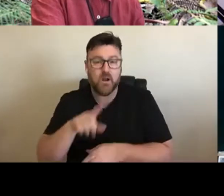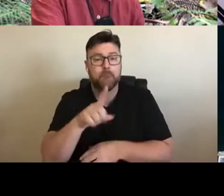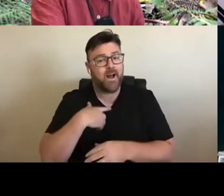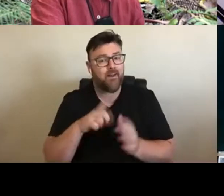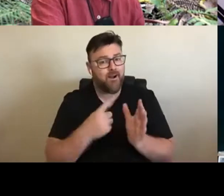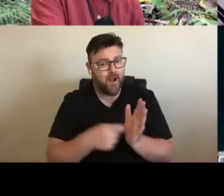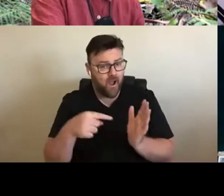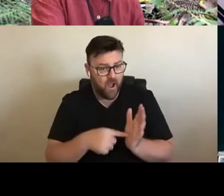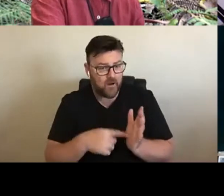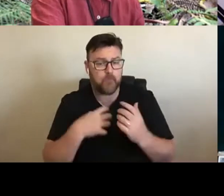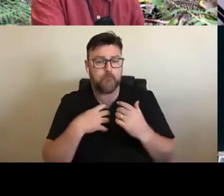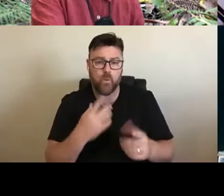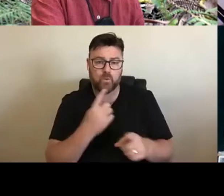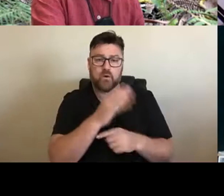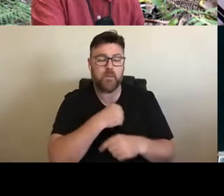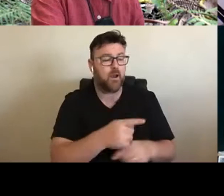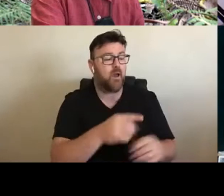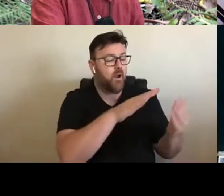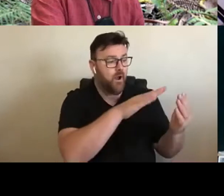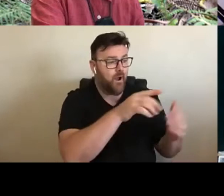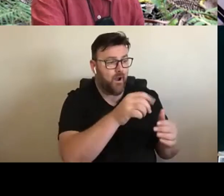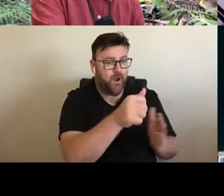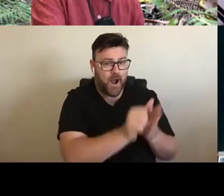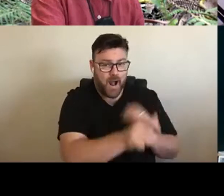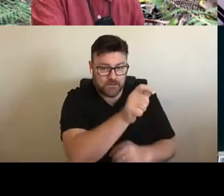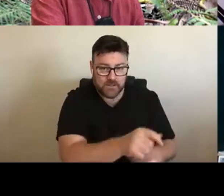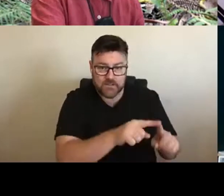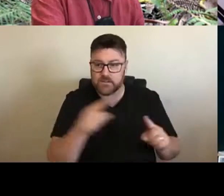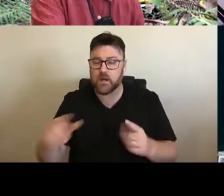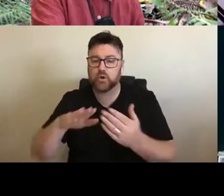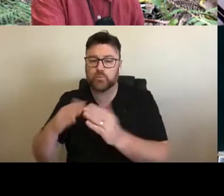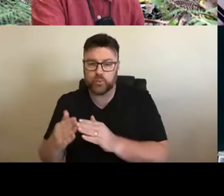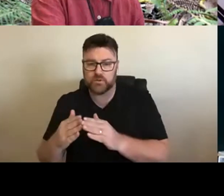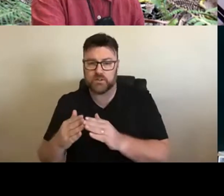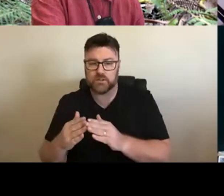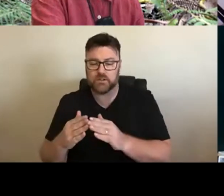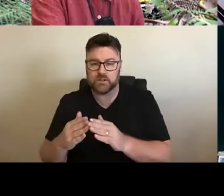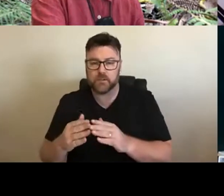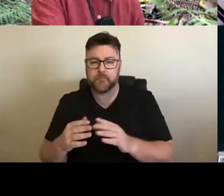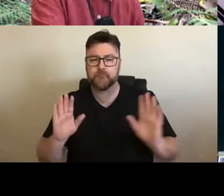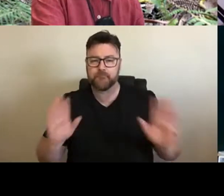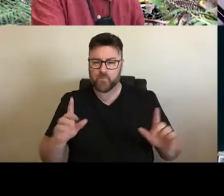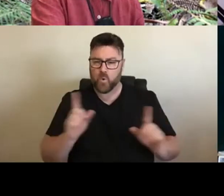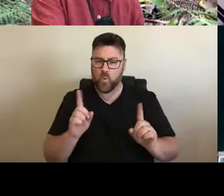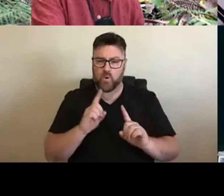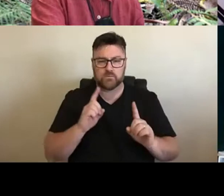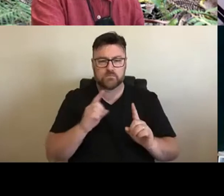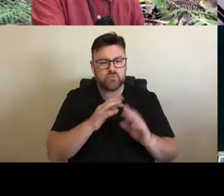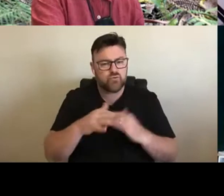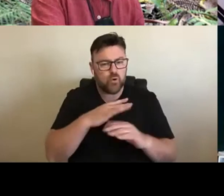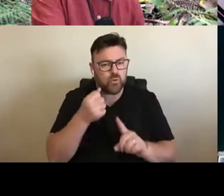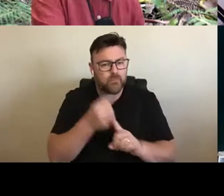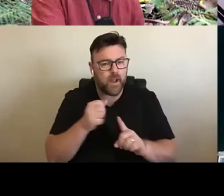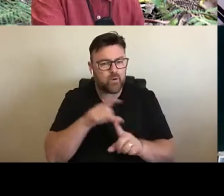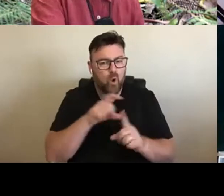broadly between artist and community about the social and cultural impact of work. And similar to what we're talking about now, we're talking